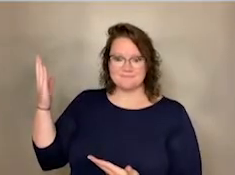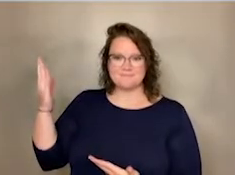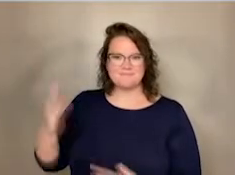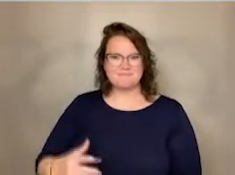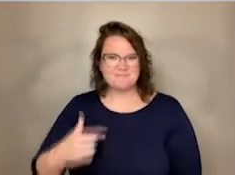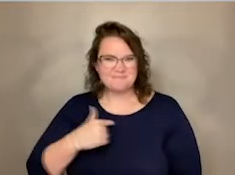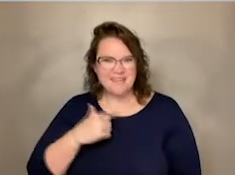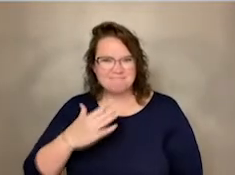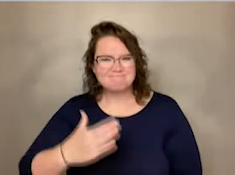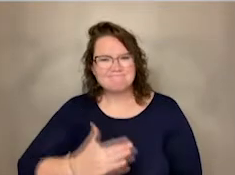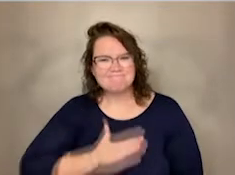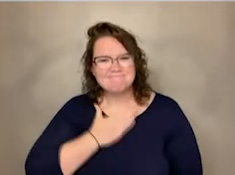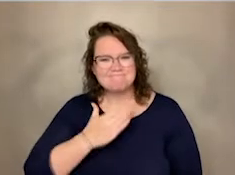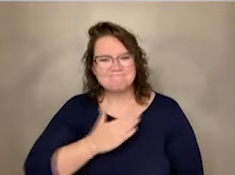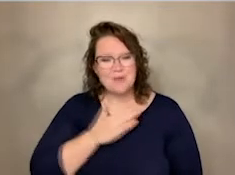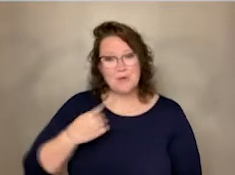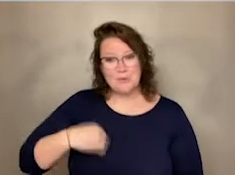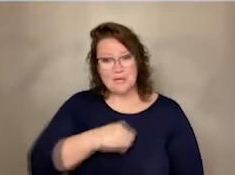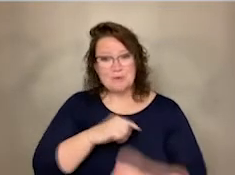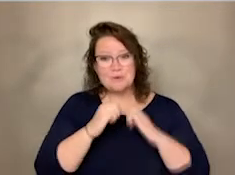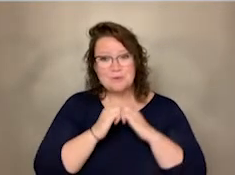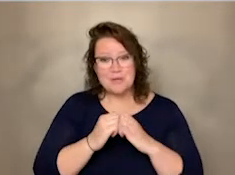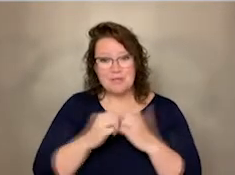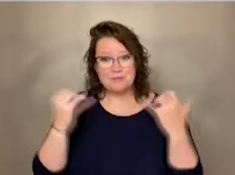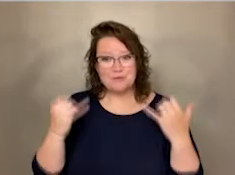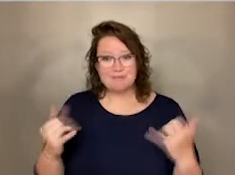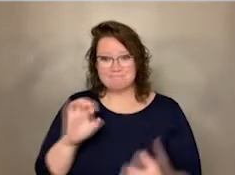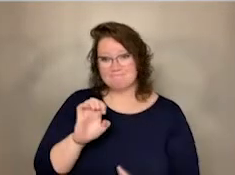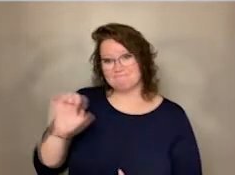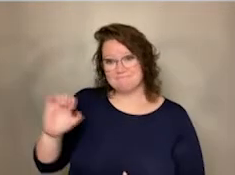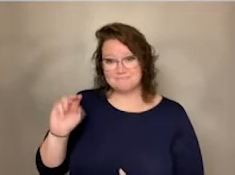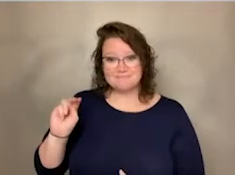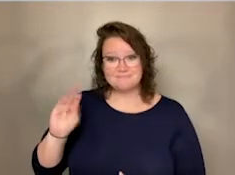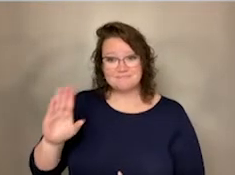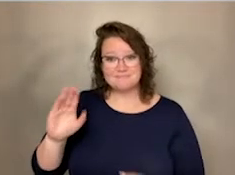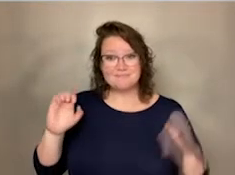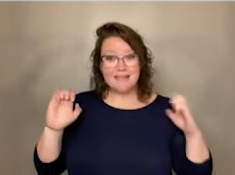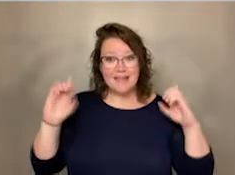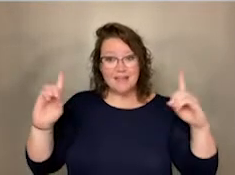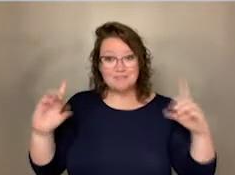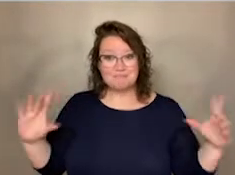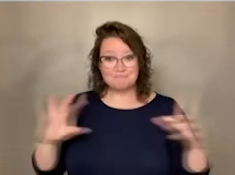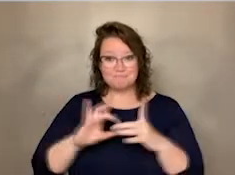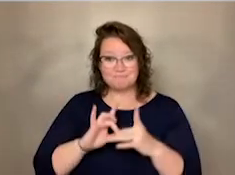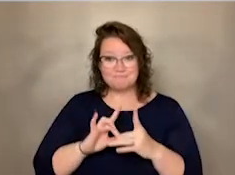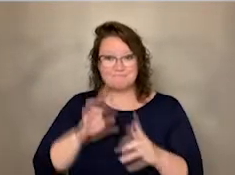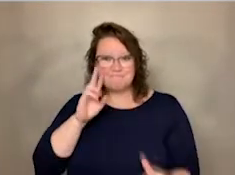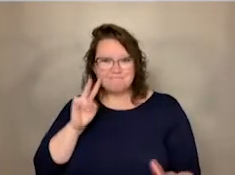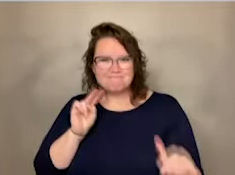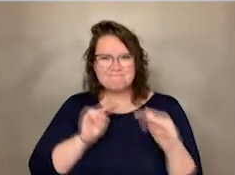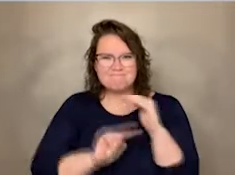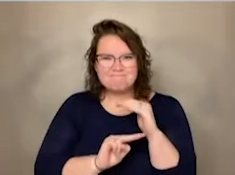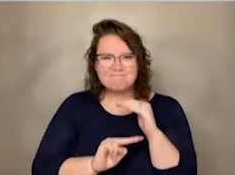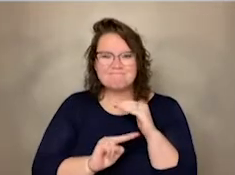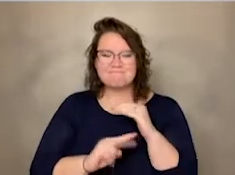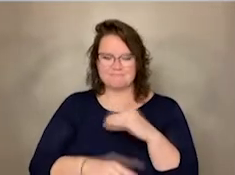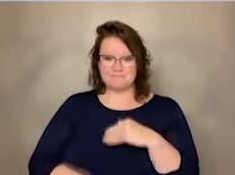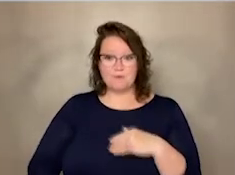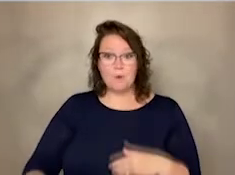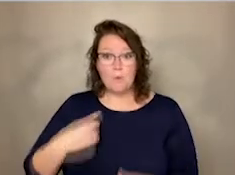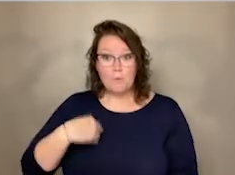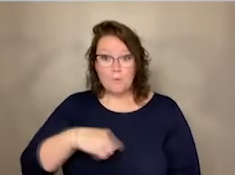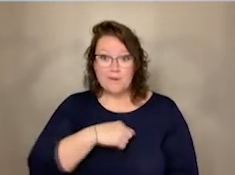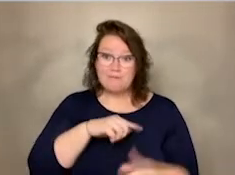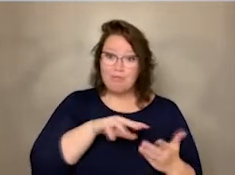I'm so glad we got to spend this time together on Eastern Carolina Education Connection, and I'm really looking forward to our next episode where we